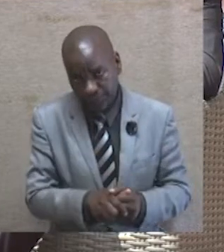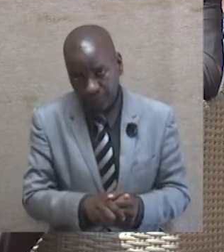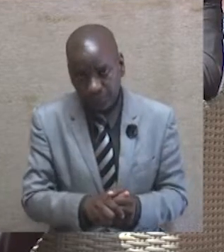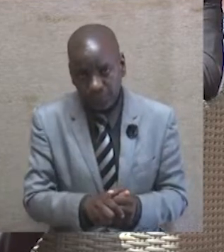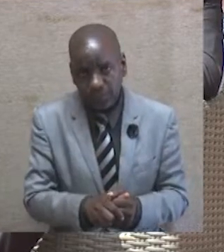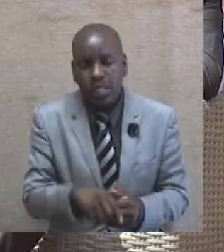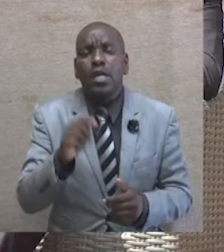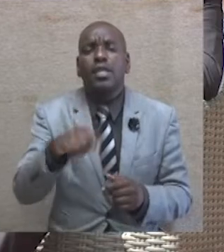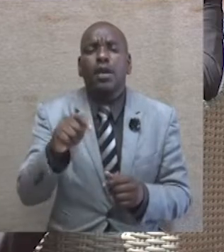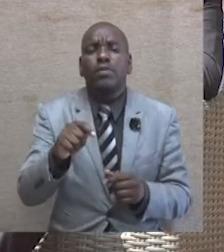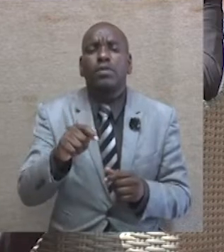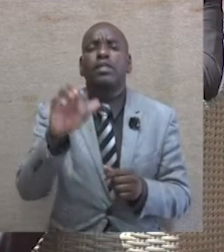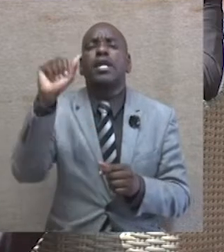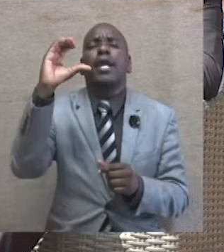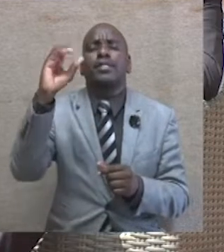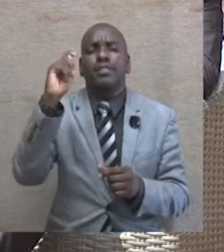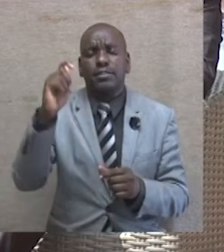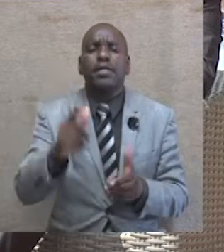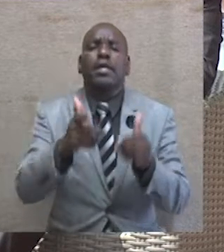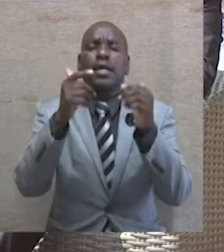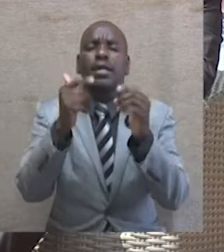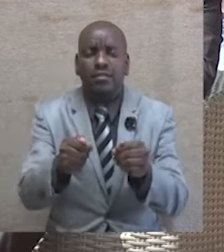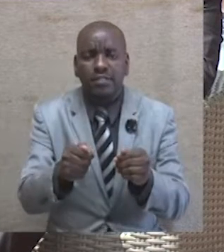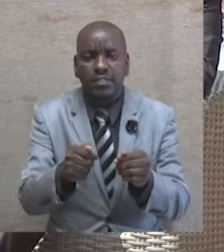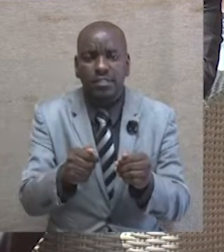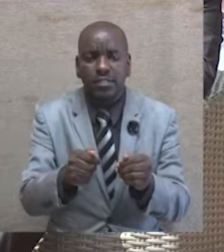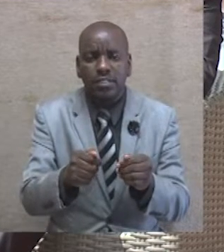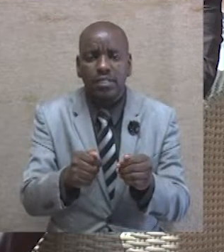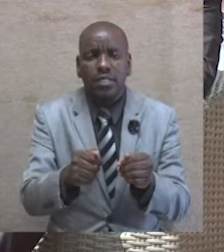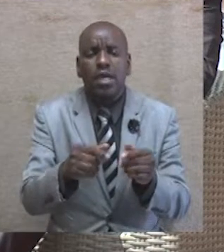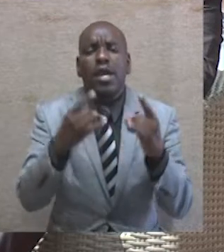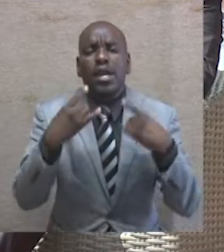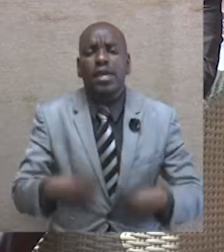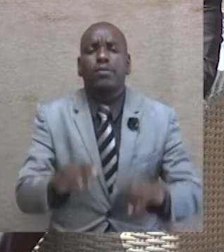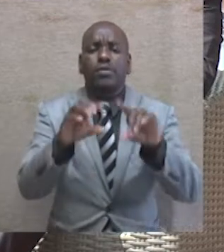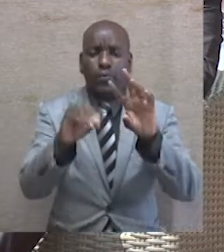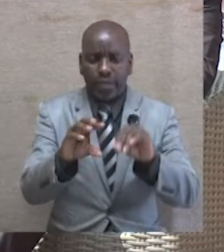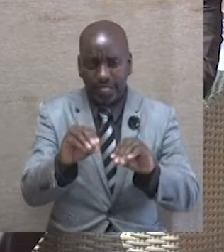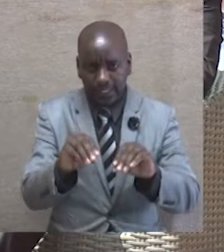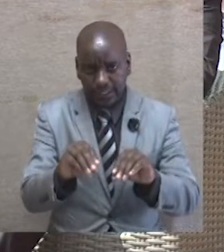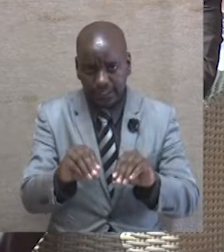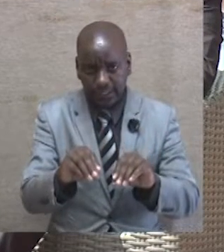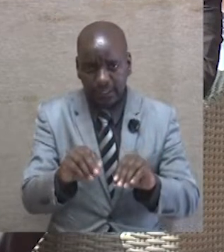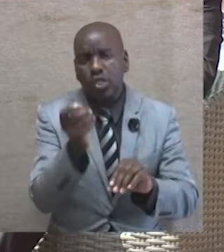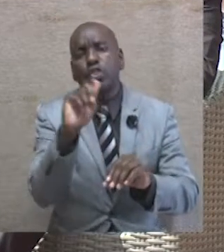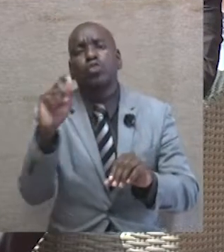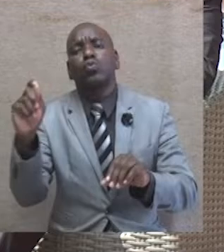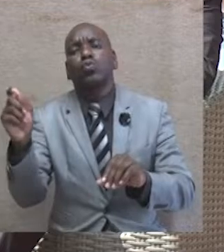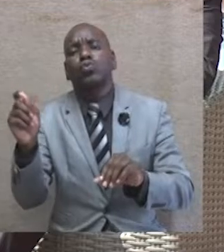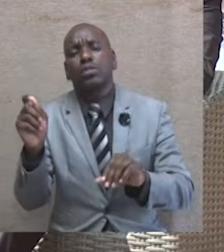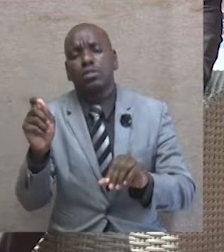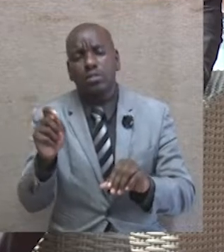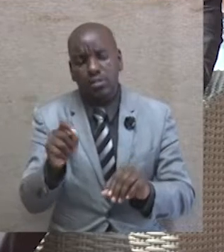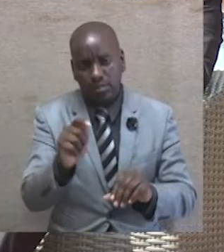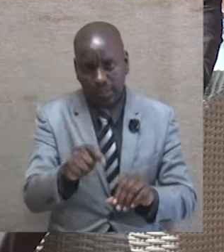Richard, now that the Act provides for the appointment of personnel, sexual